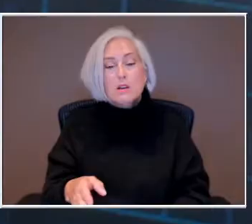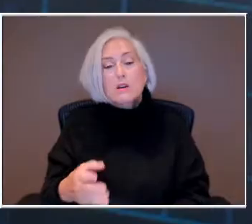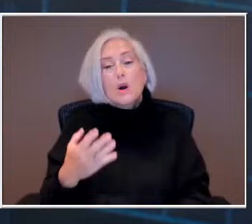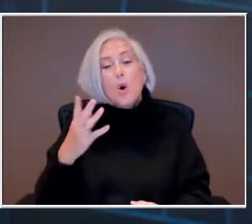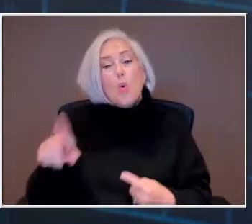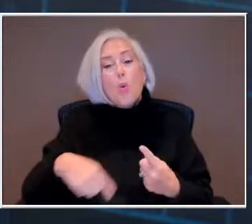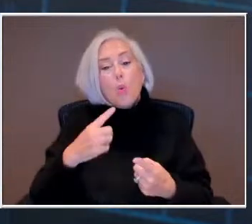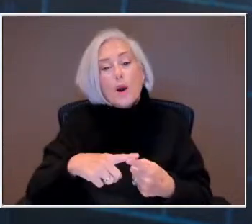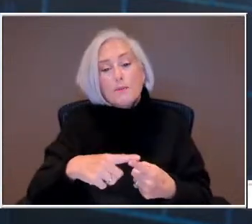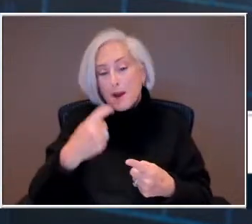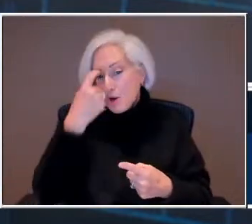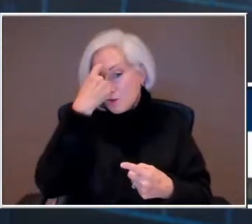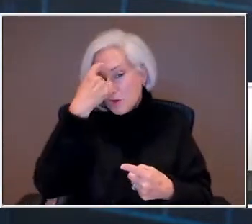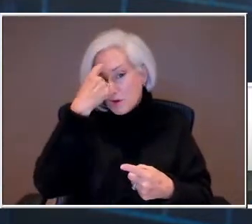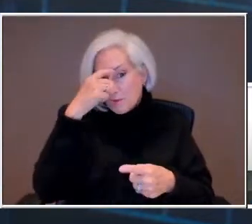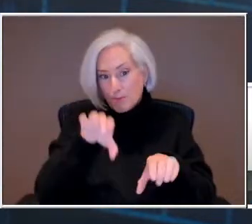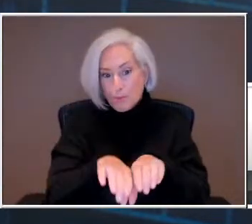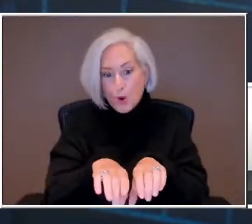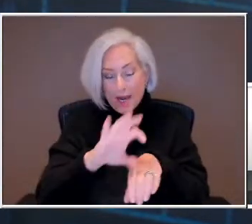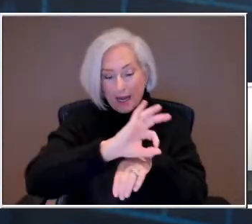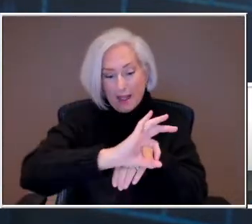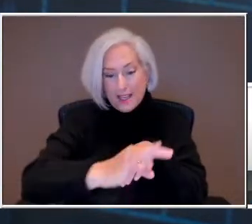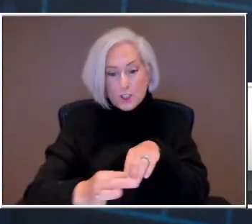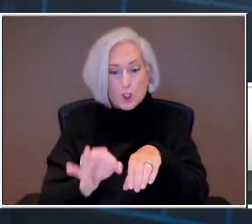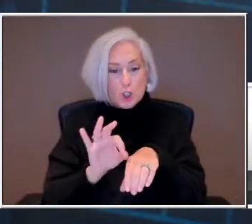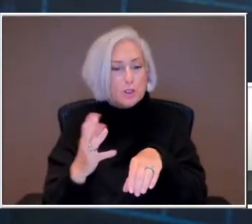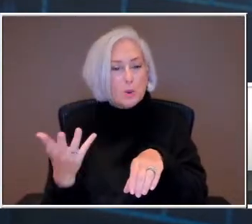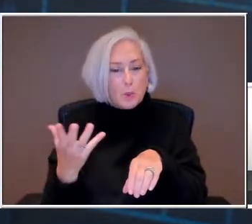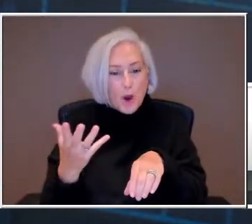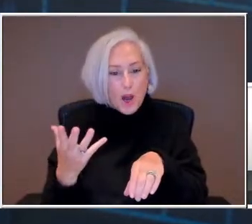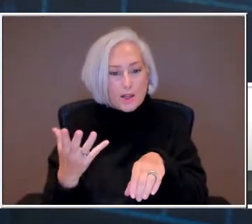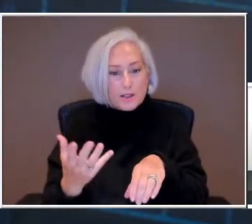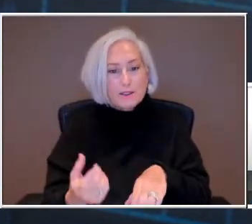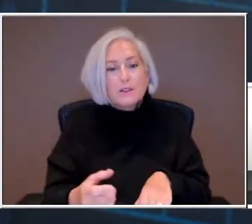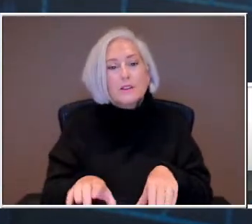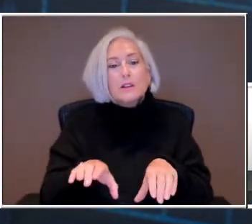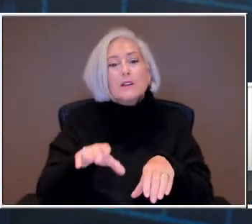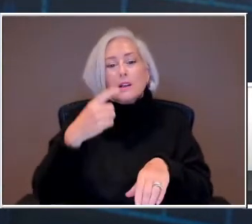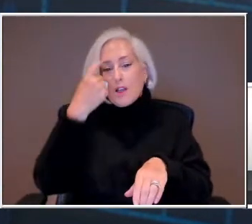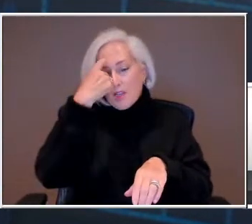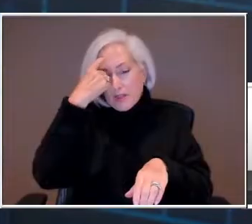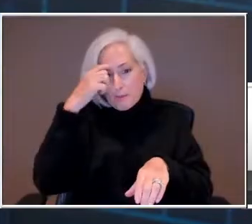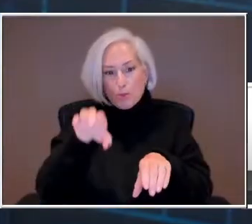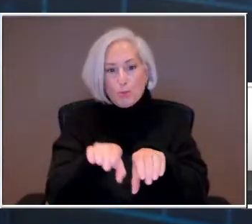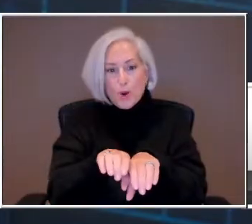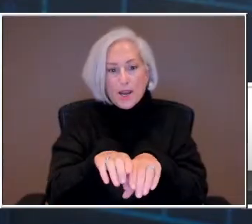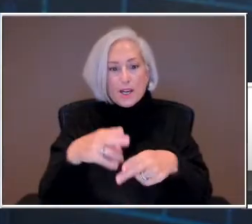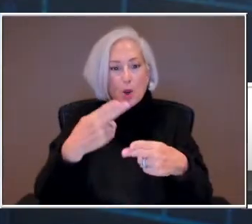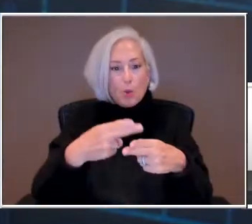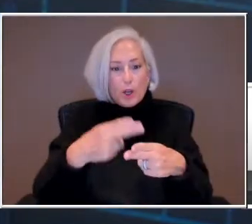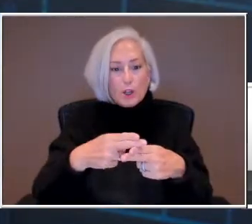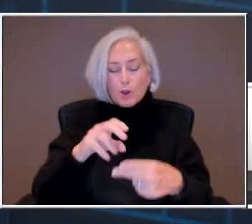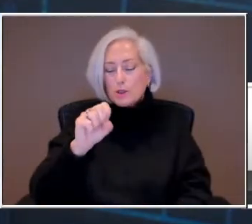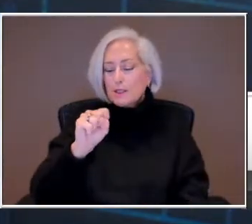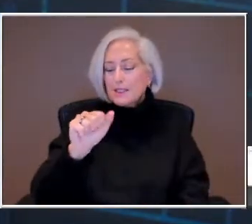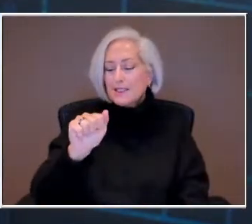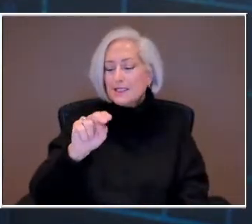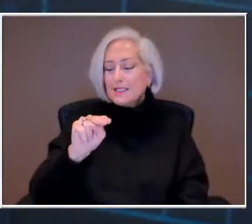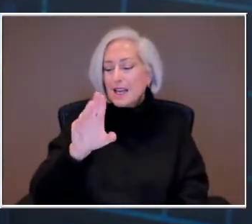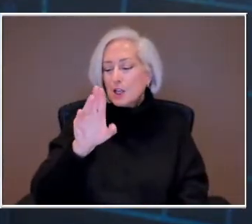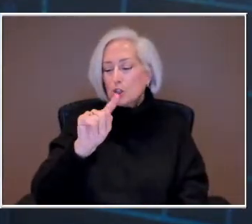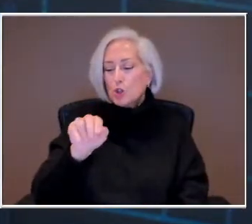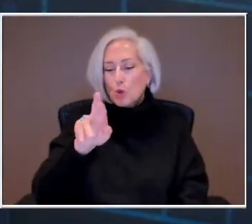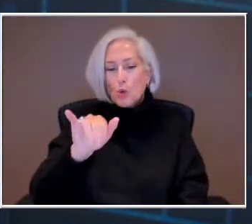So the brain is a sanctuary site, as we call it. It has what we call blood-brain barrier. So a lot of times, some